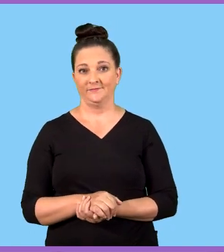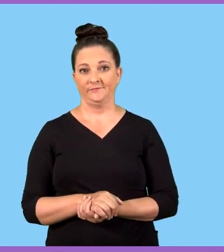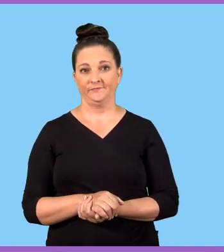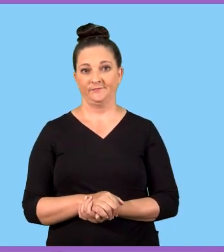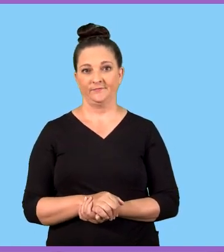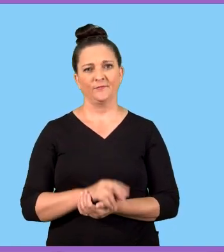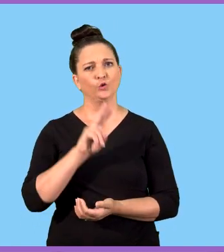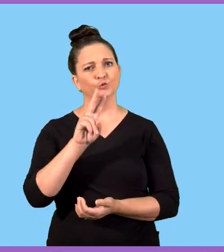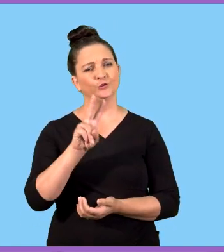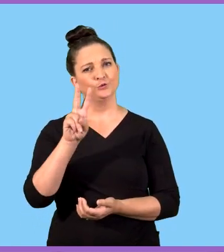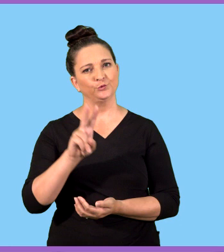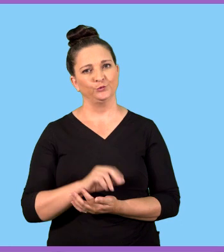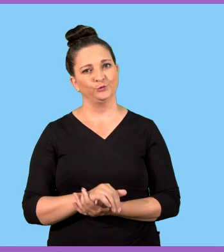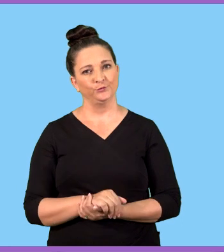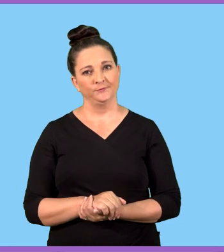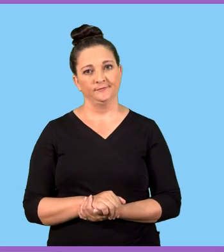21,